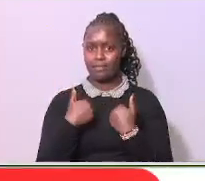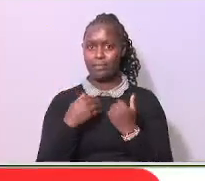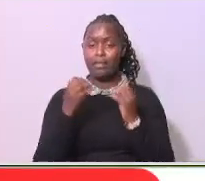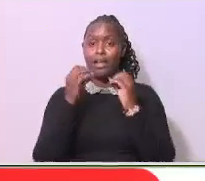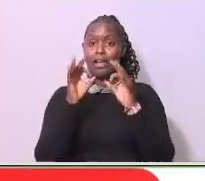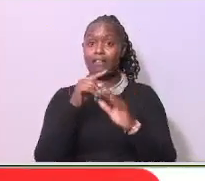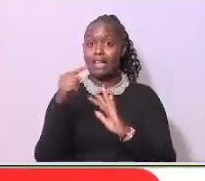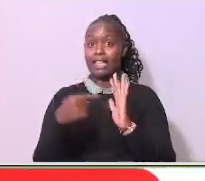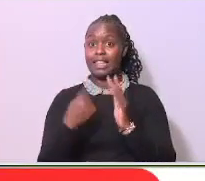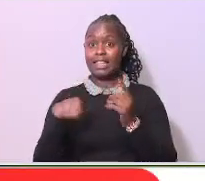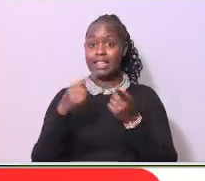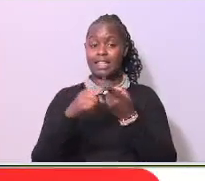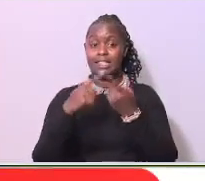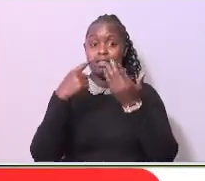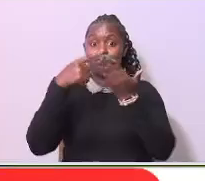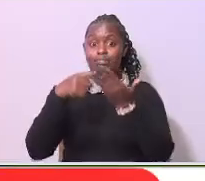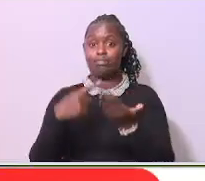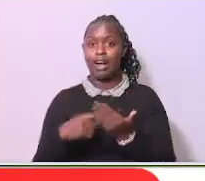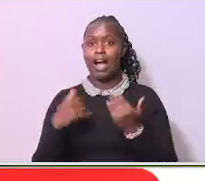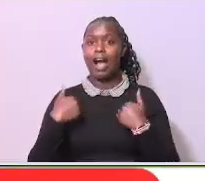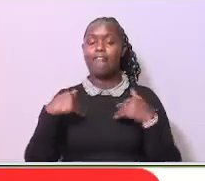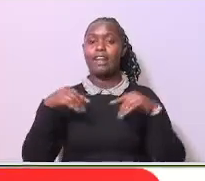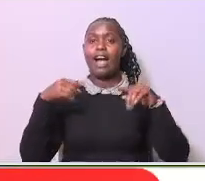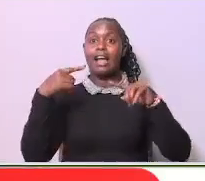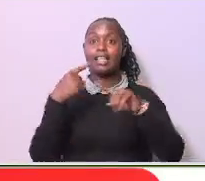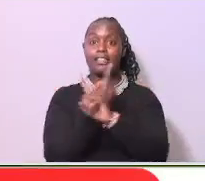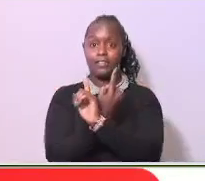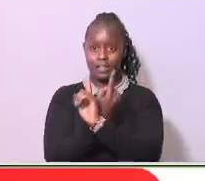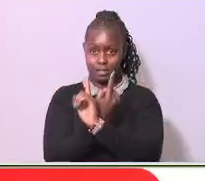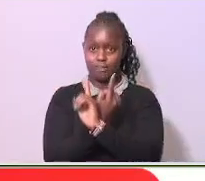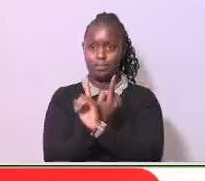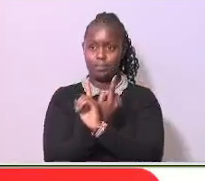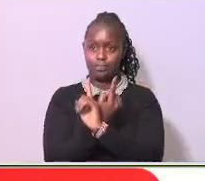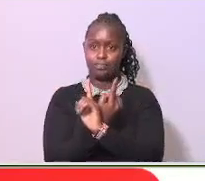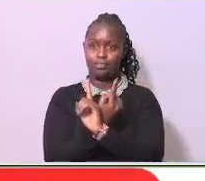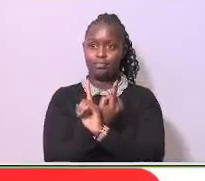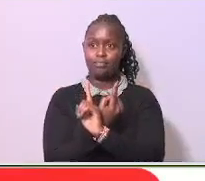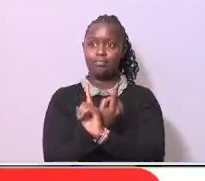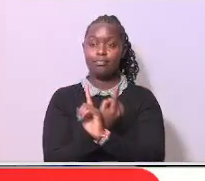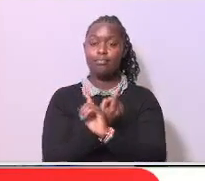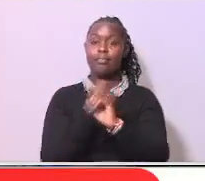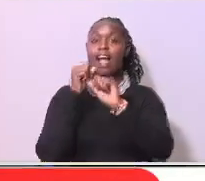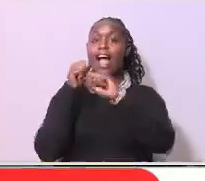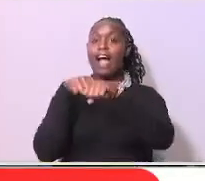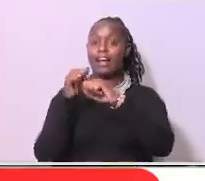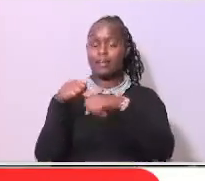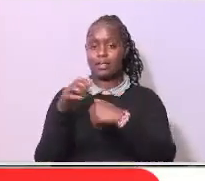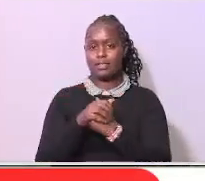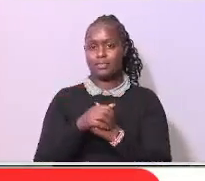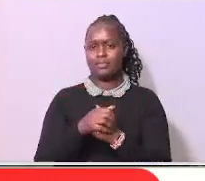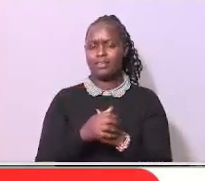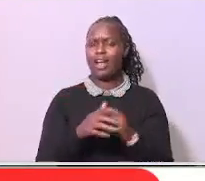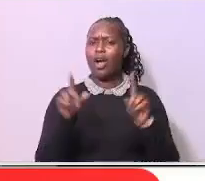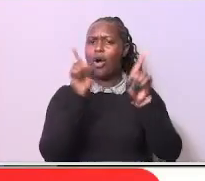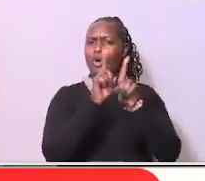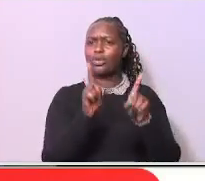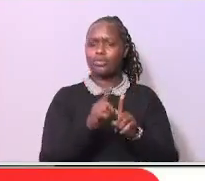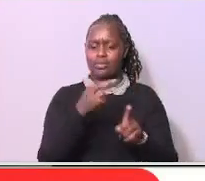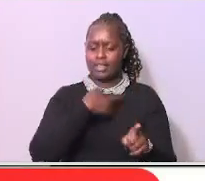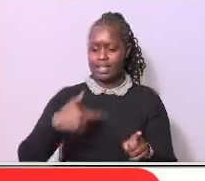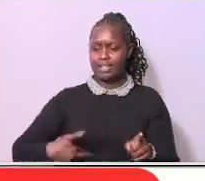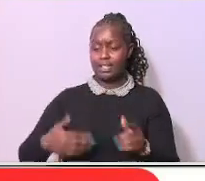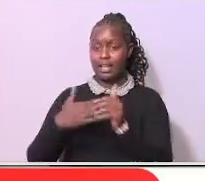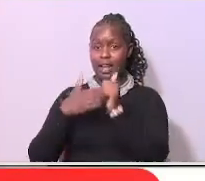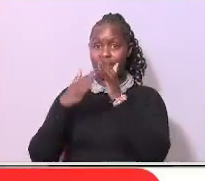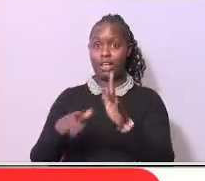actually come in with a different with different prayers or different kind of agreements. Additionally, religious leaders have